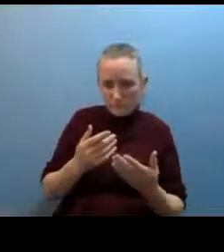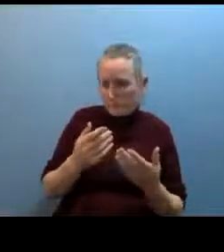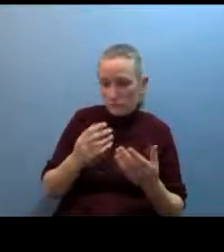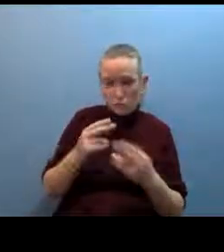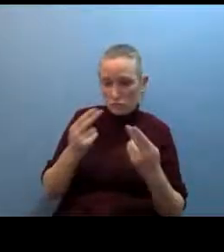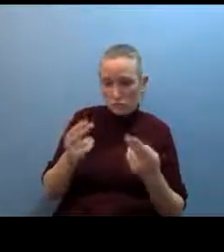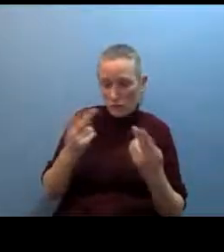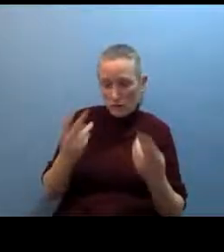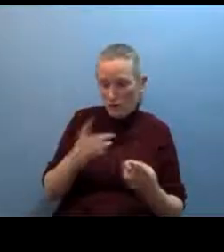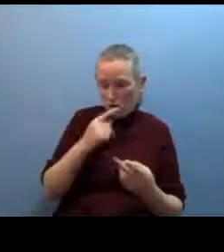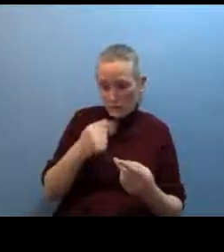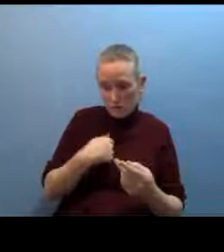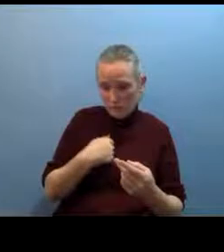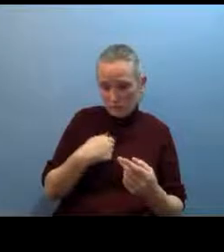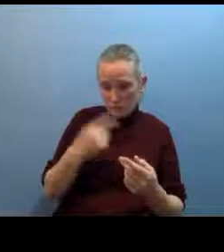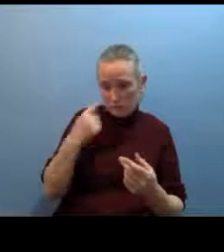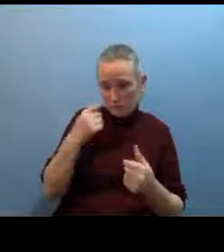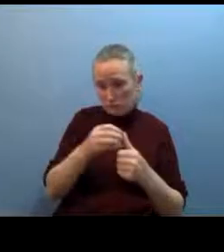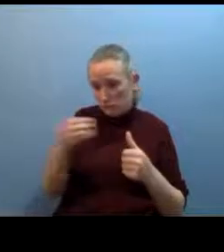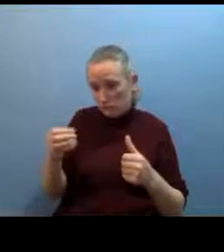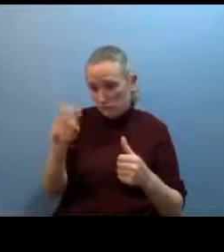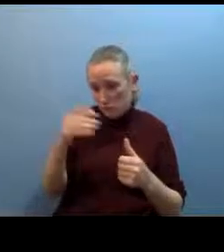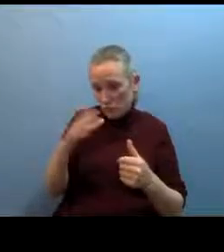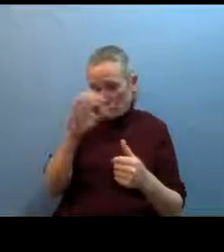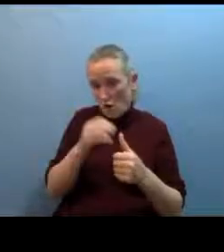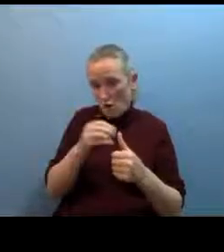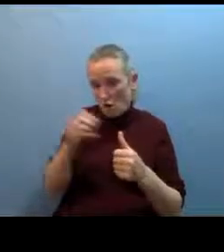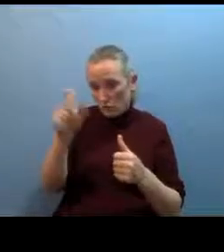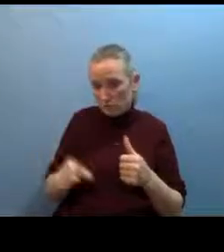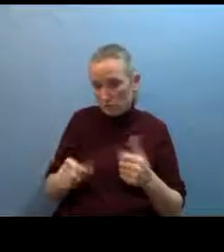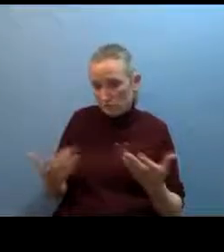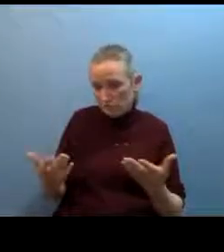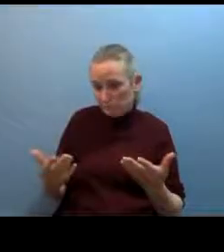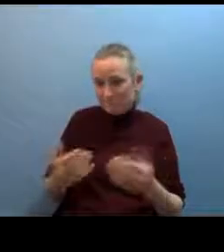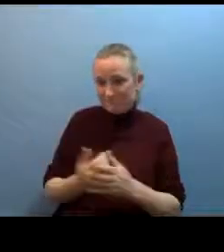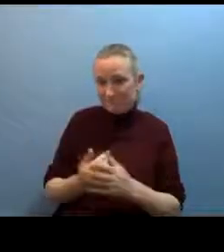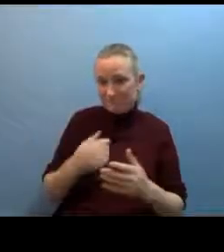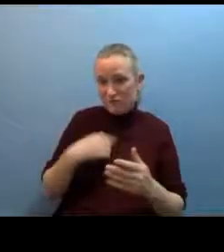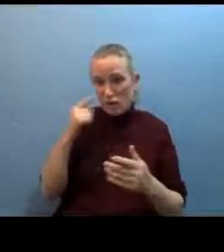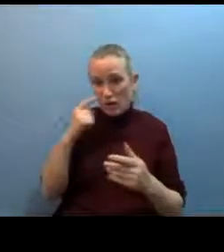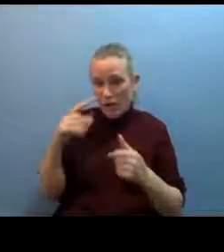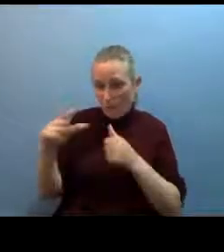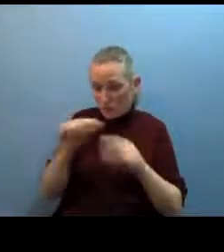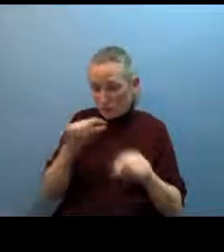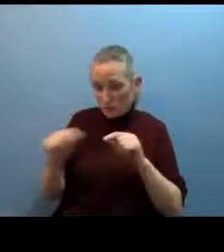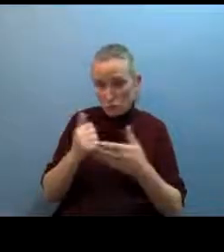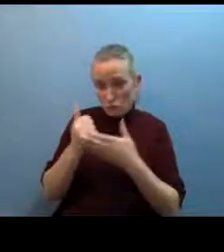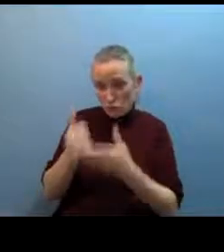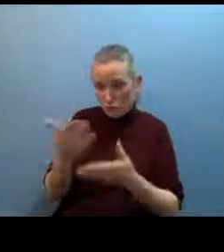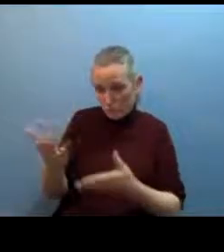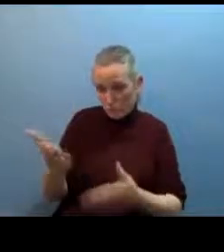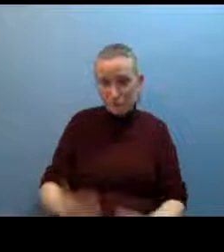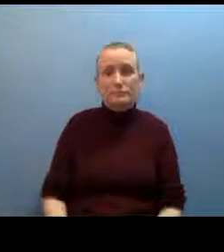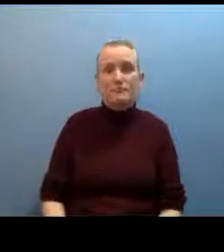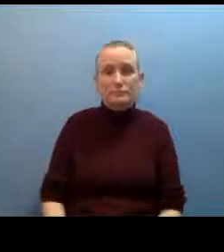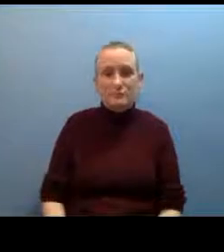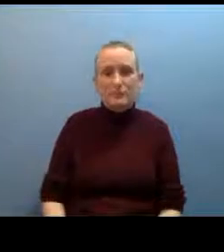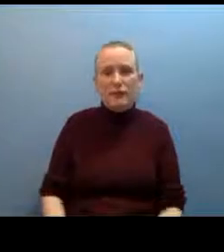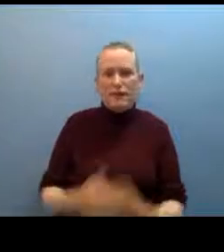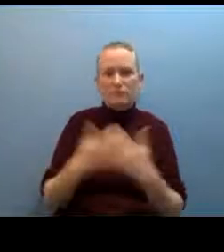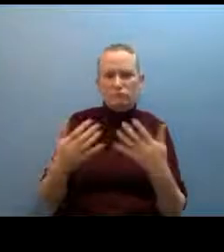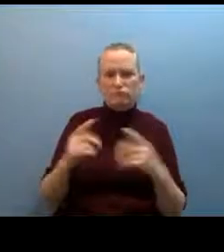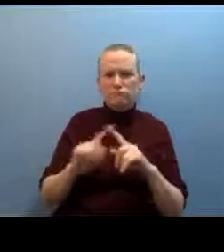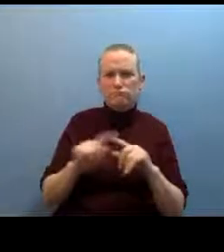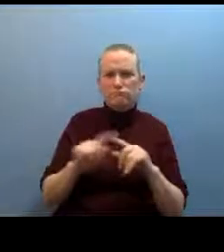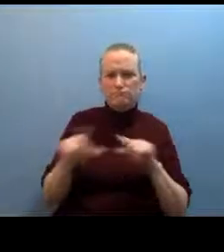us to look for somebody else for you to talk to? Would you like us to look at options to support you? There's lots of different options, and